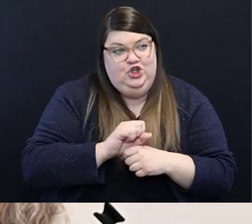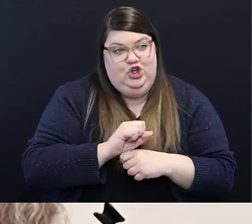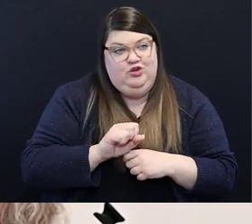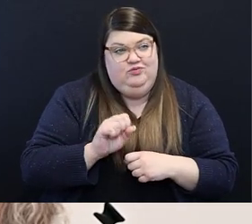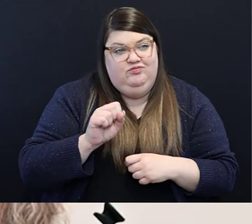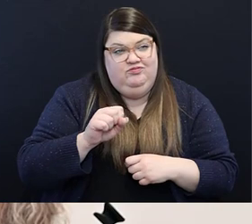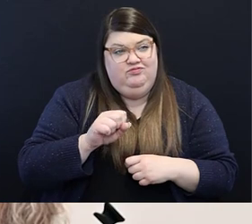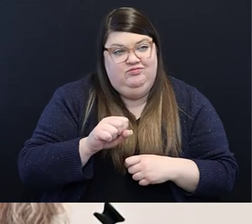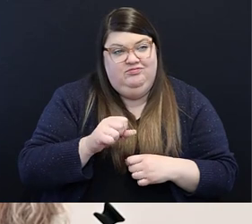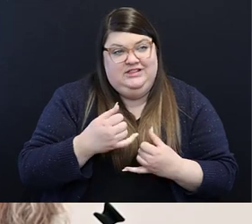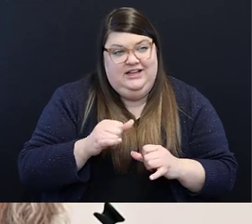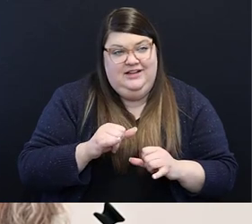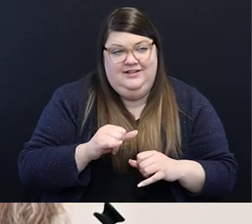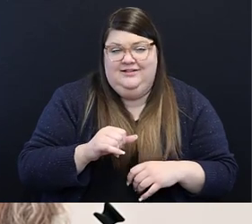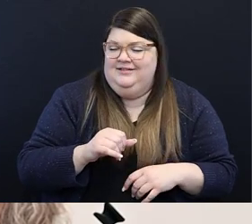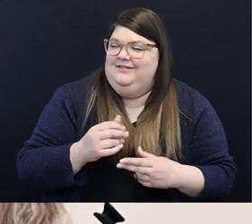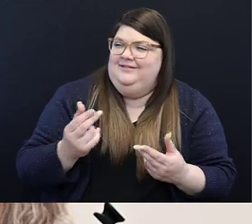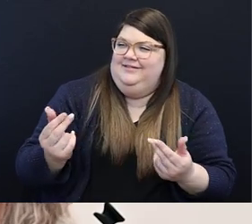sure.